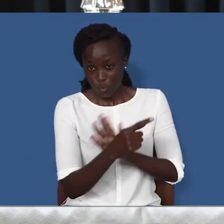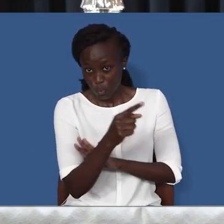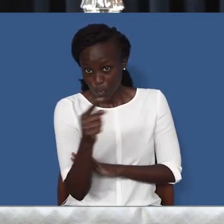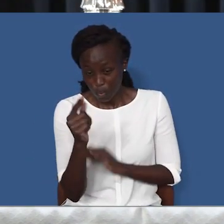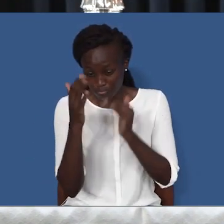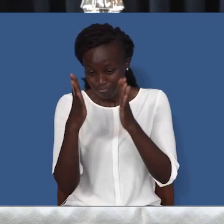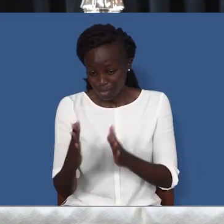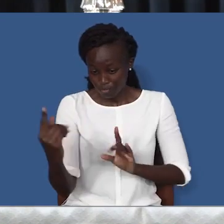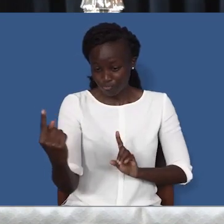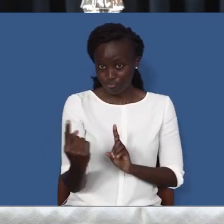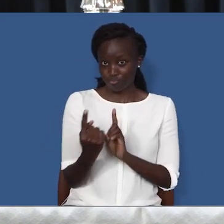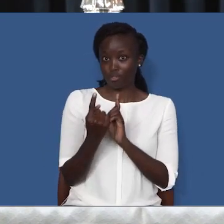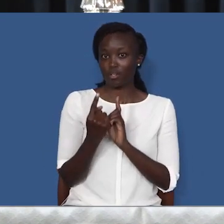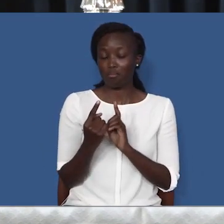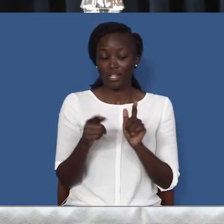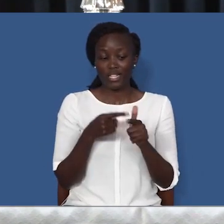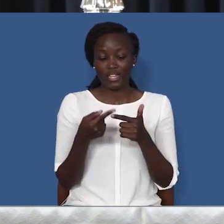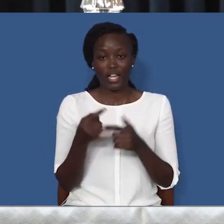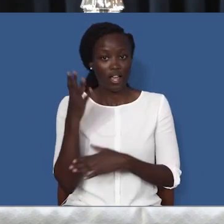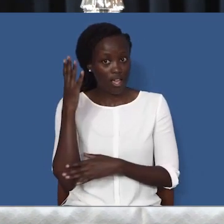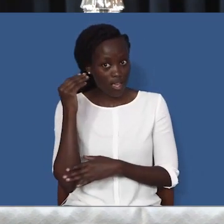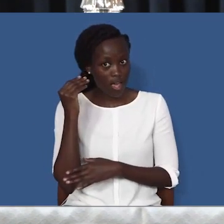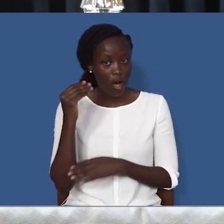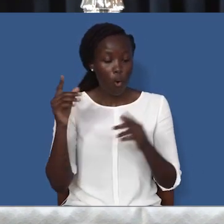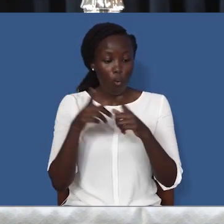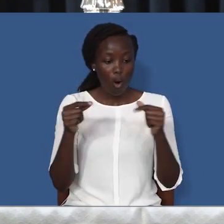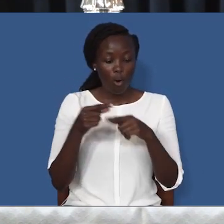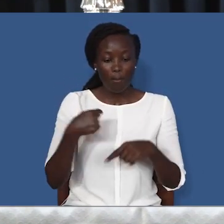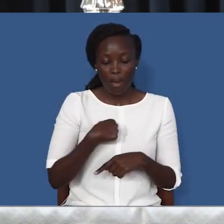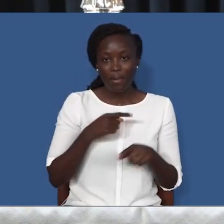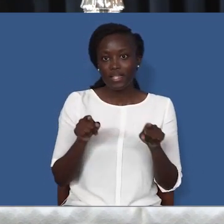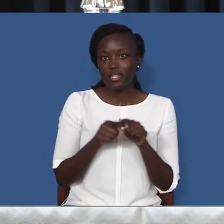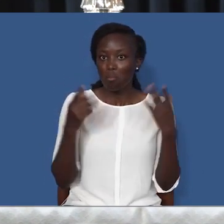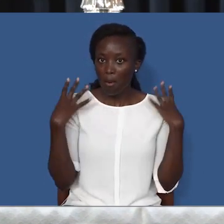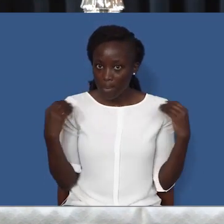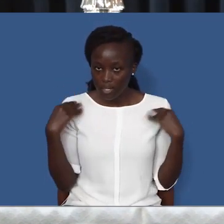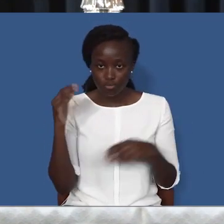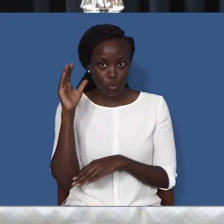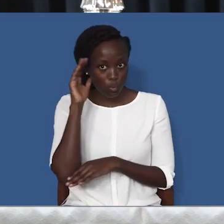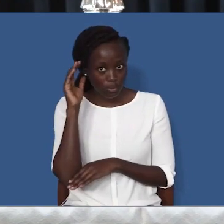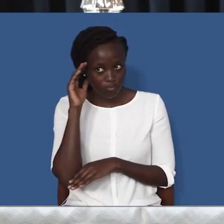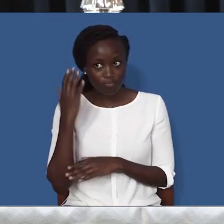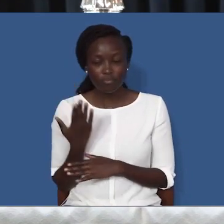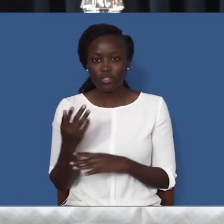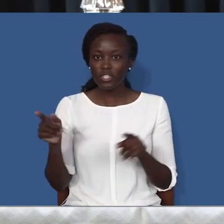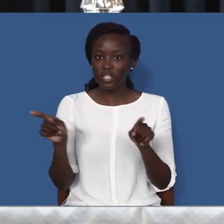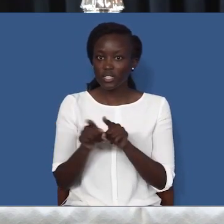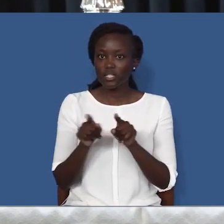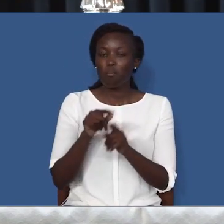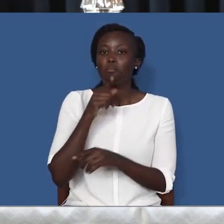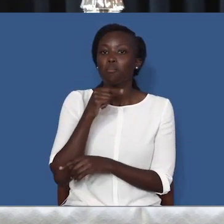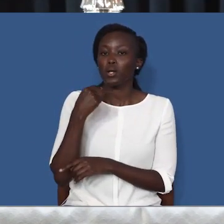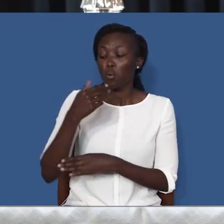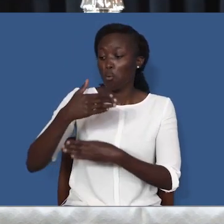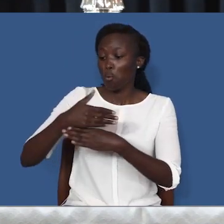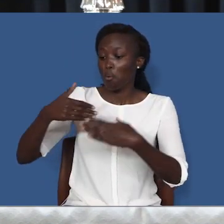to me and hears my words and puts them into practice. He is like a man building a